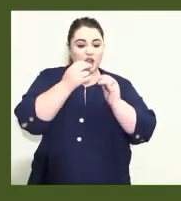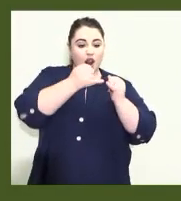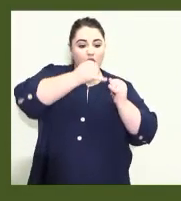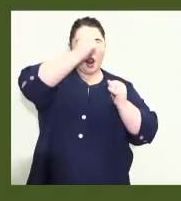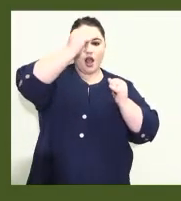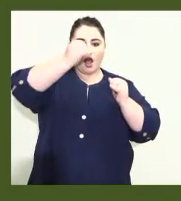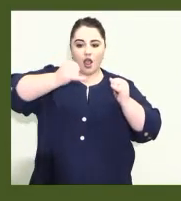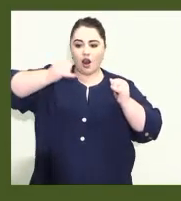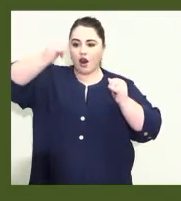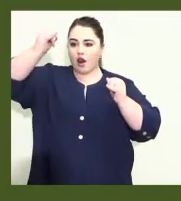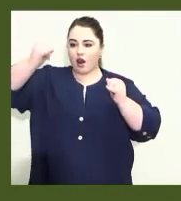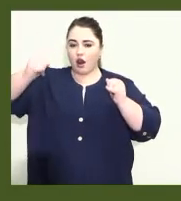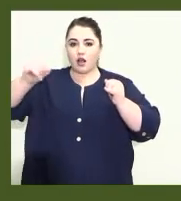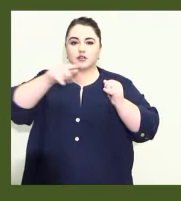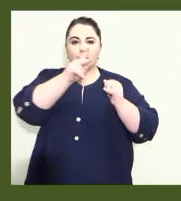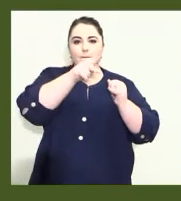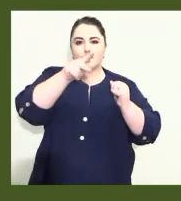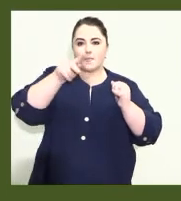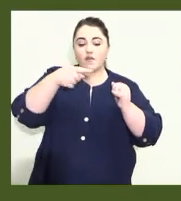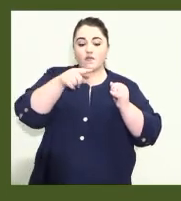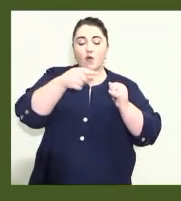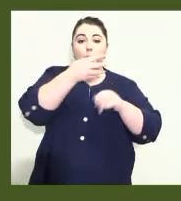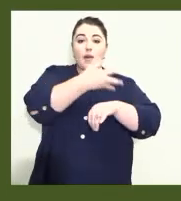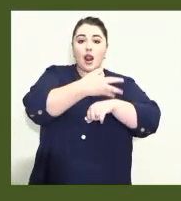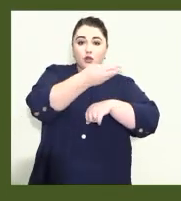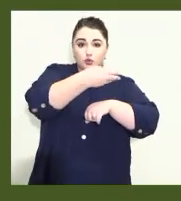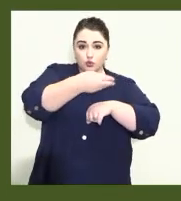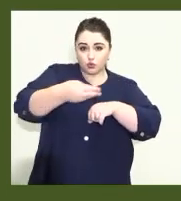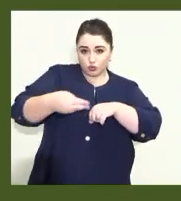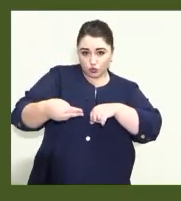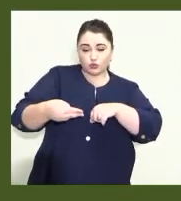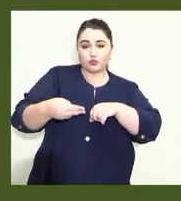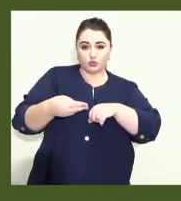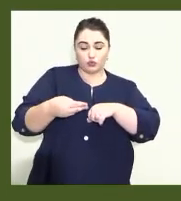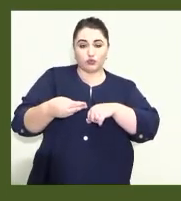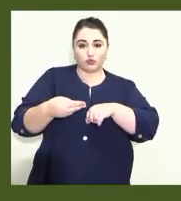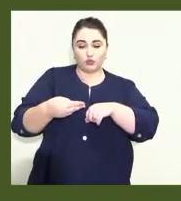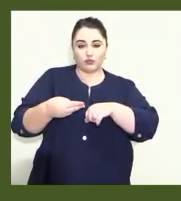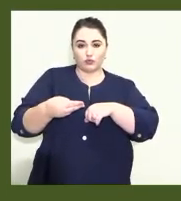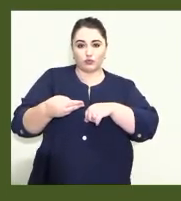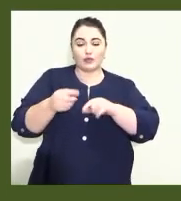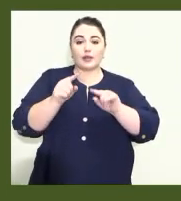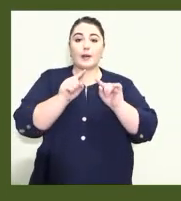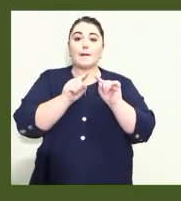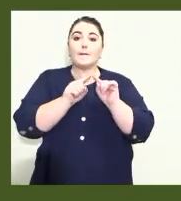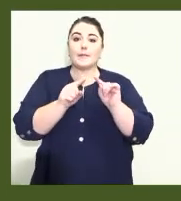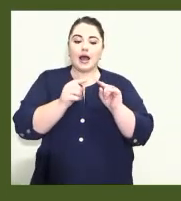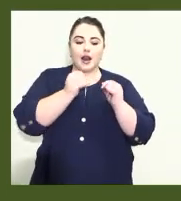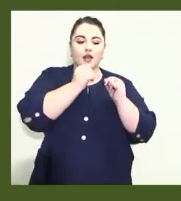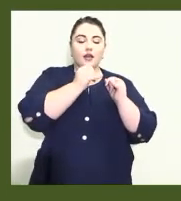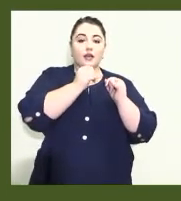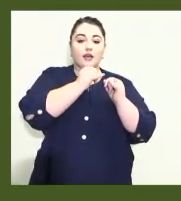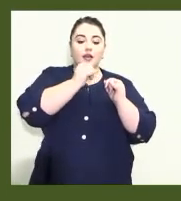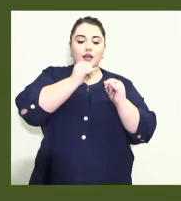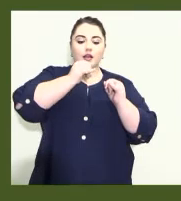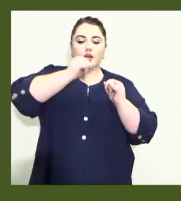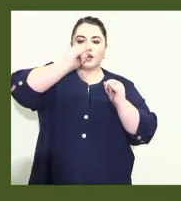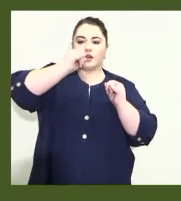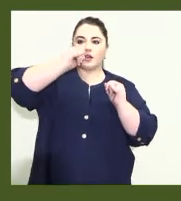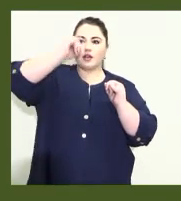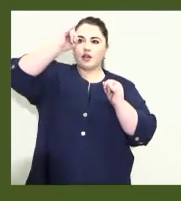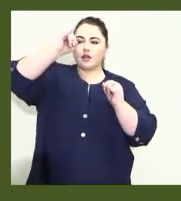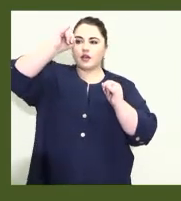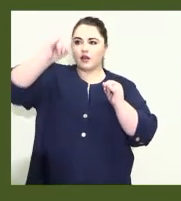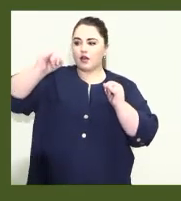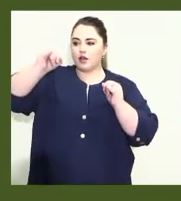solid line. The solid line gives me the pattern or the trend for glucose in the person's blood. And the insulin is